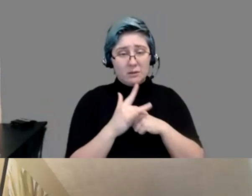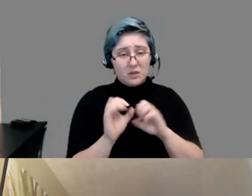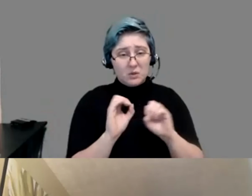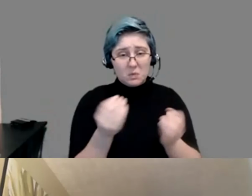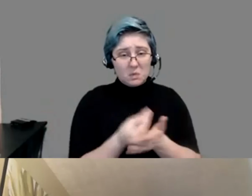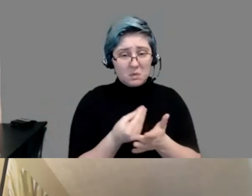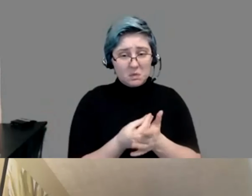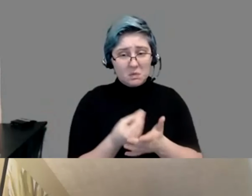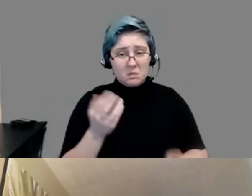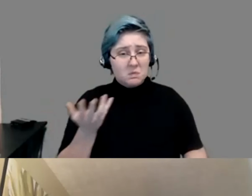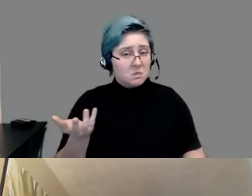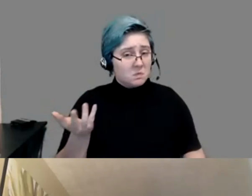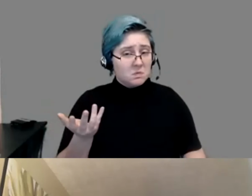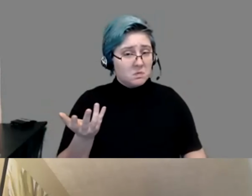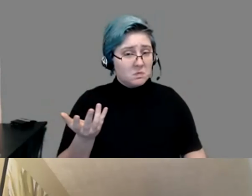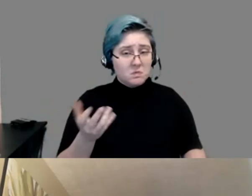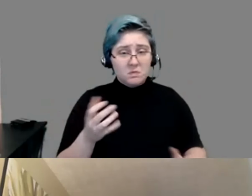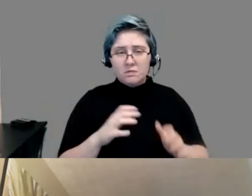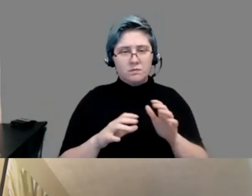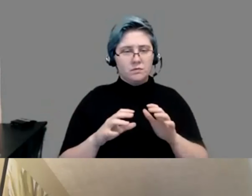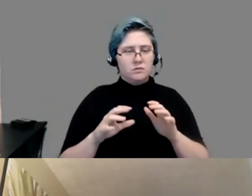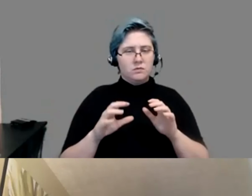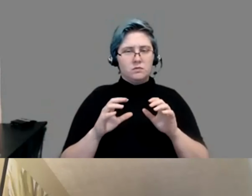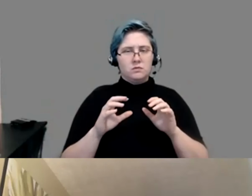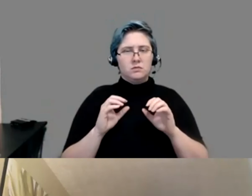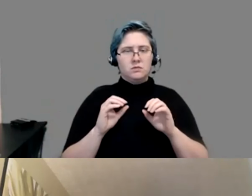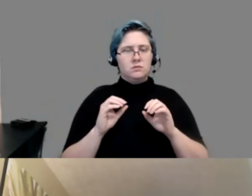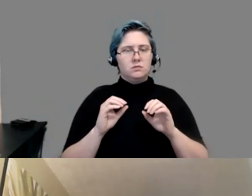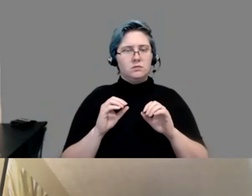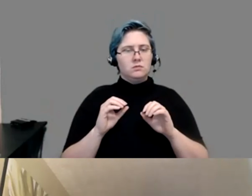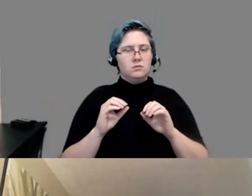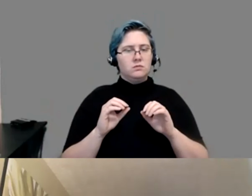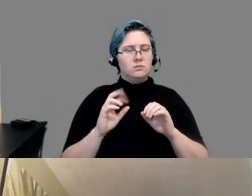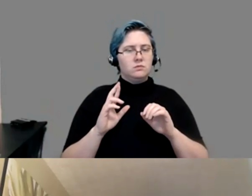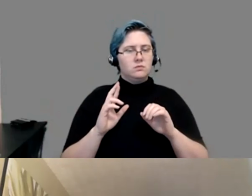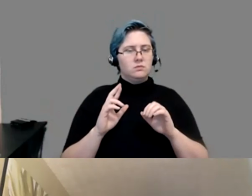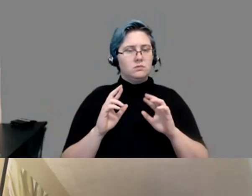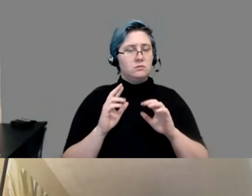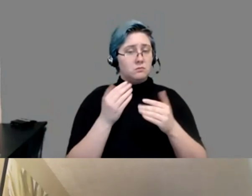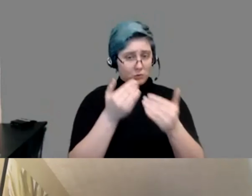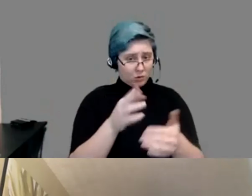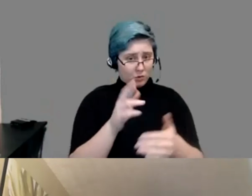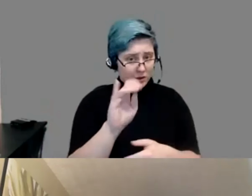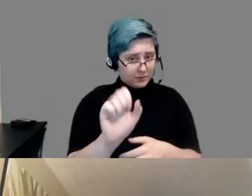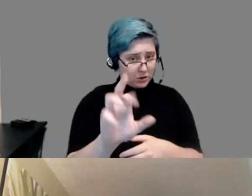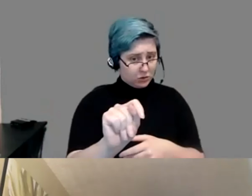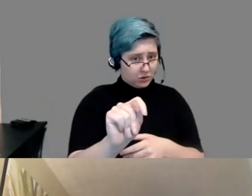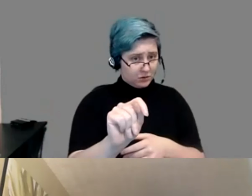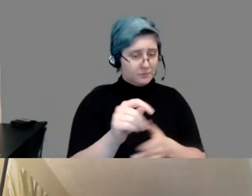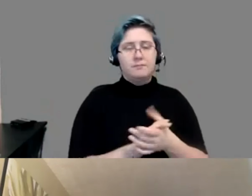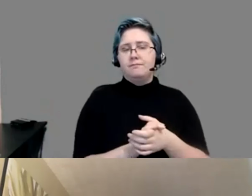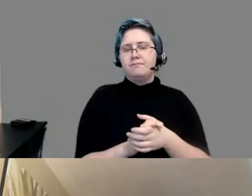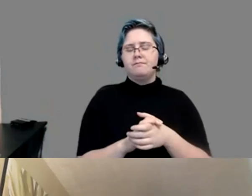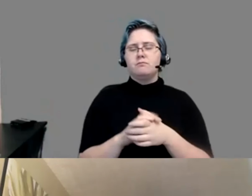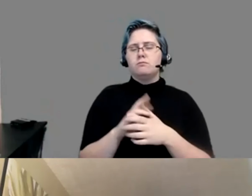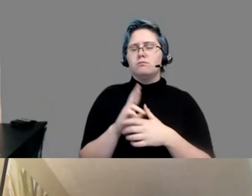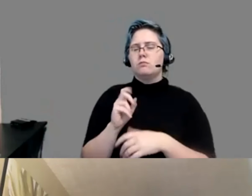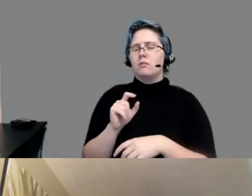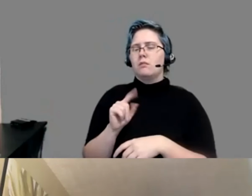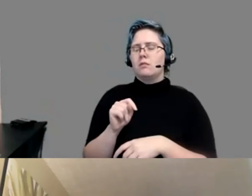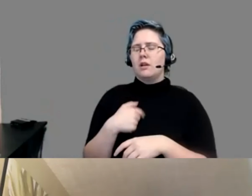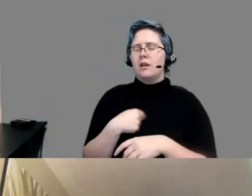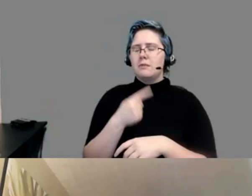finances to pay for I would technology? say, Go ahead, Robert. I would say, don't